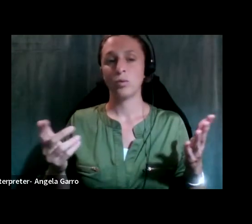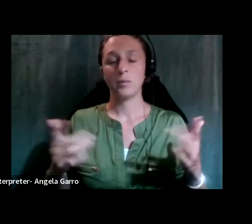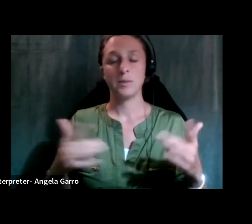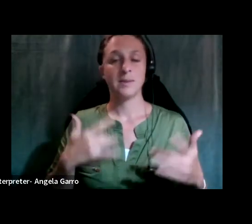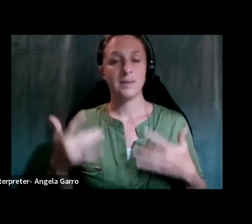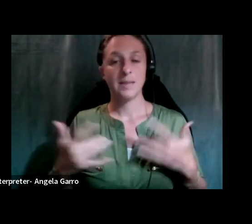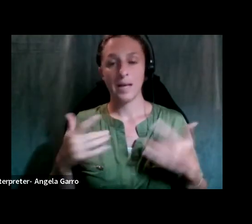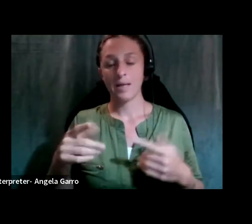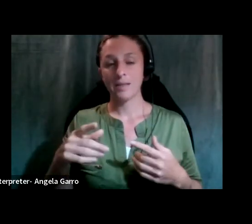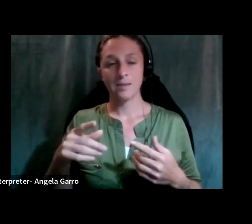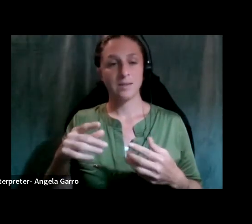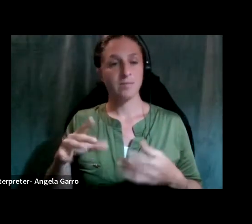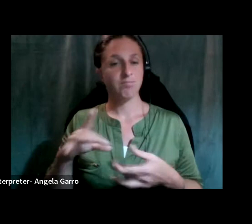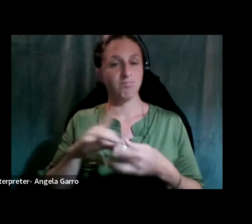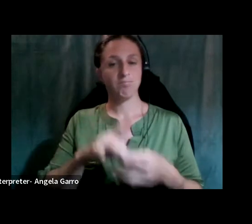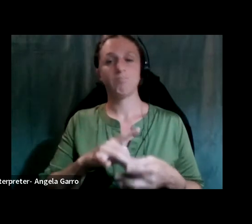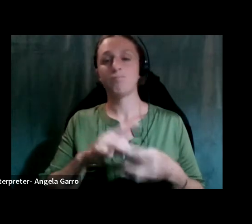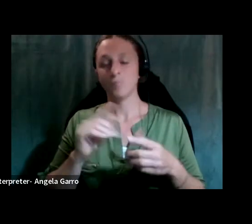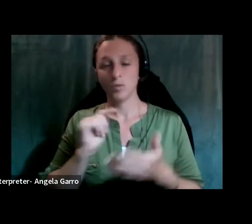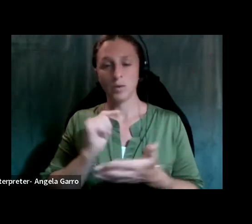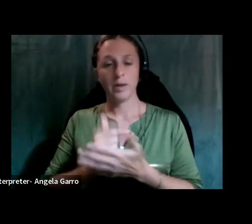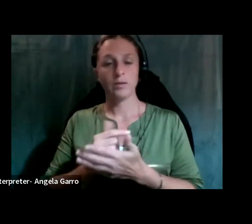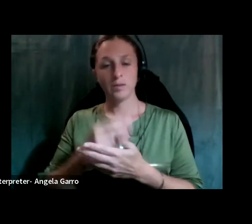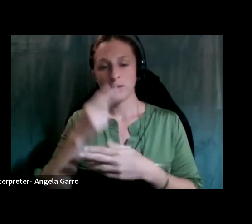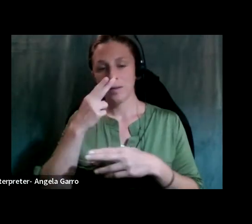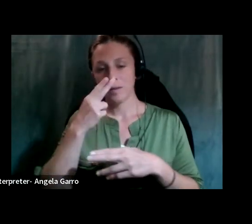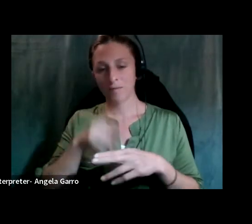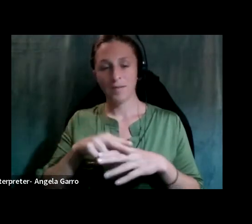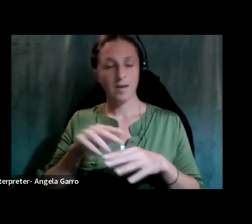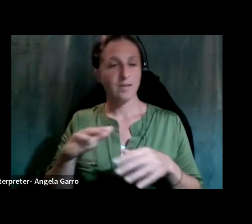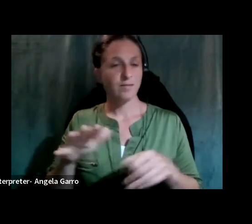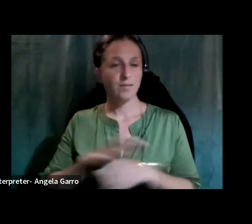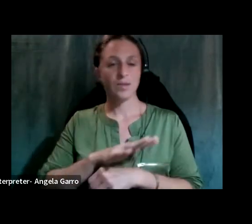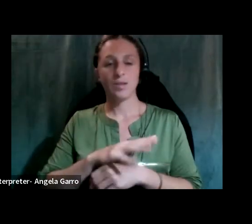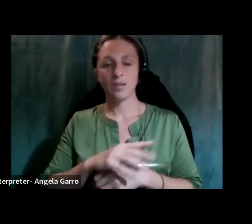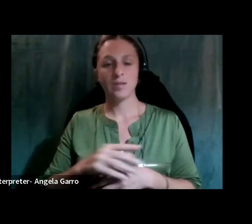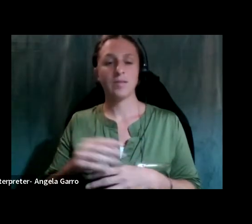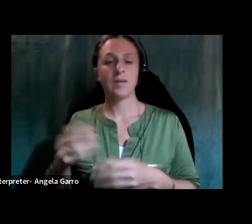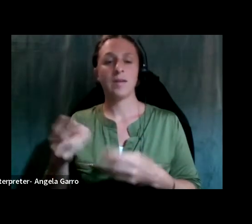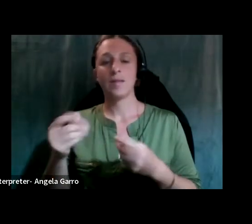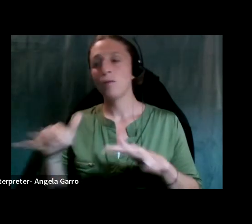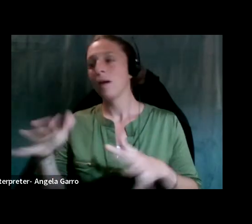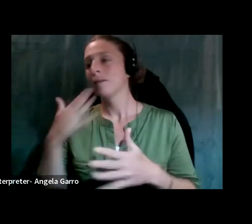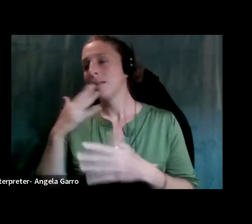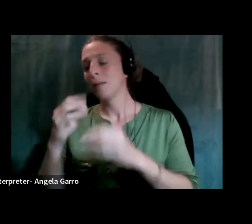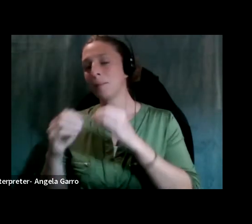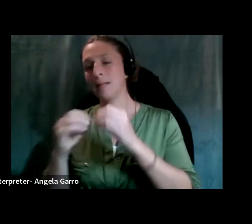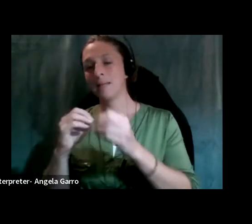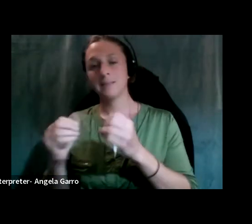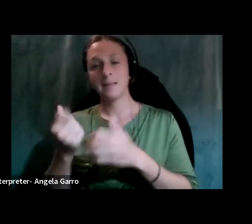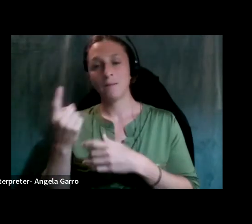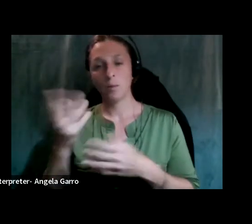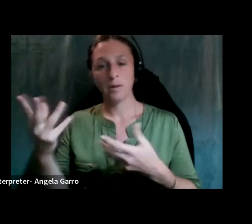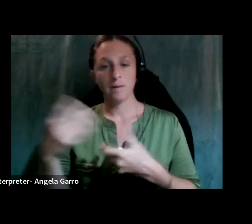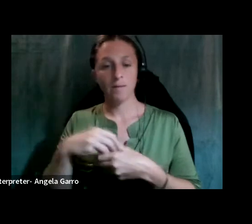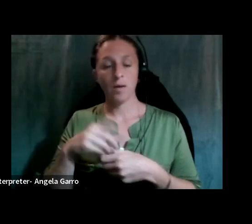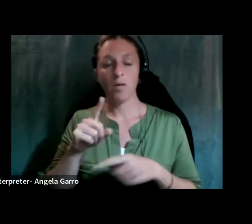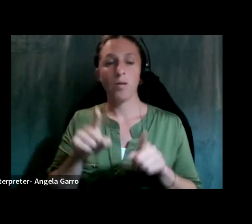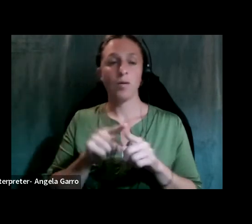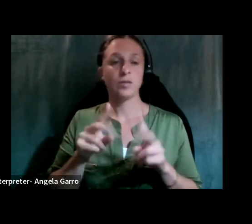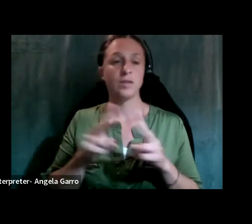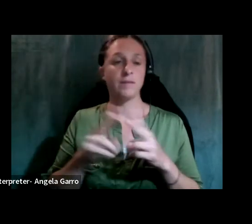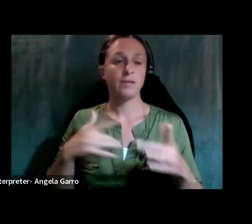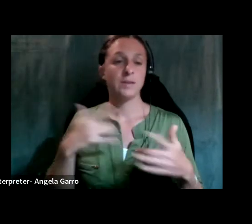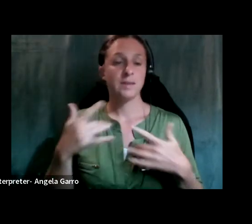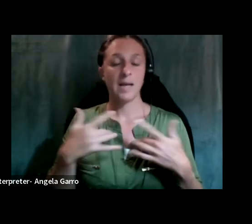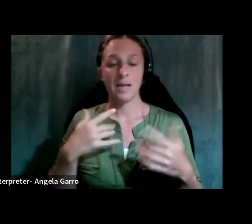excitement around the graduations, fun filled, and the grounds. I want to thank maintenance and everybody involved. I was also very excited to attend the bridge